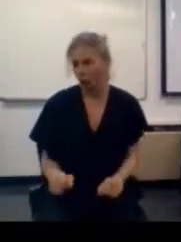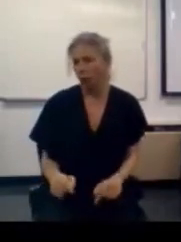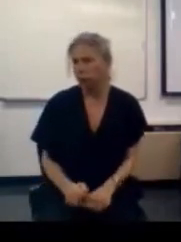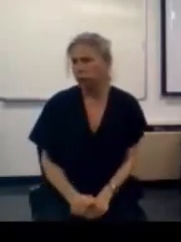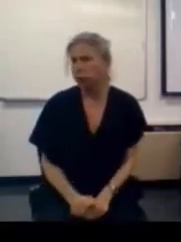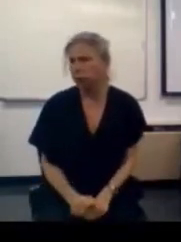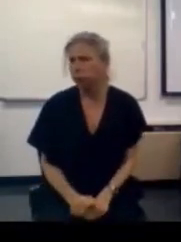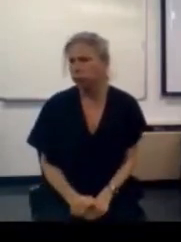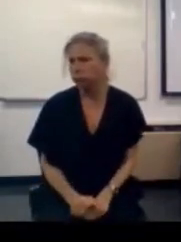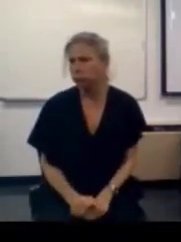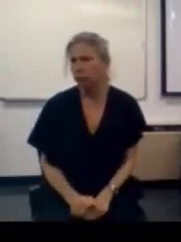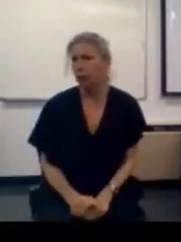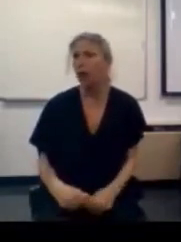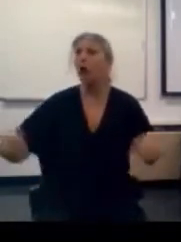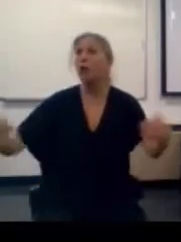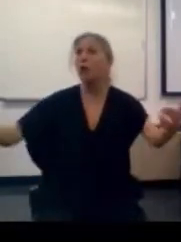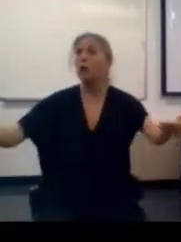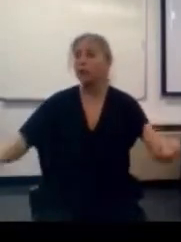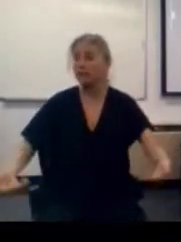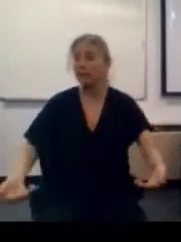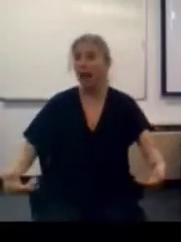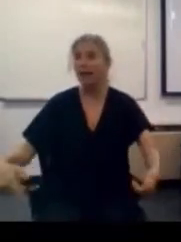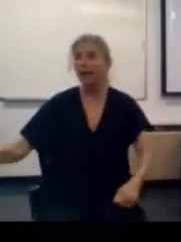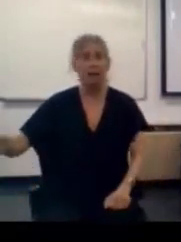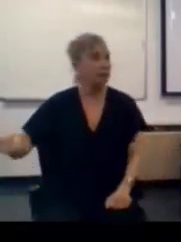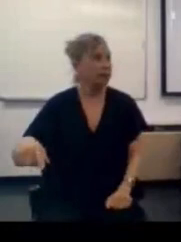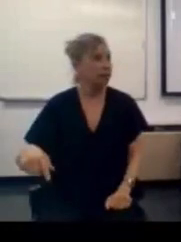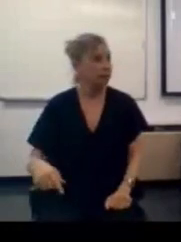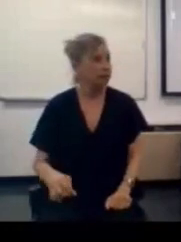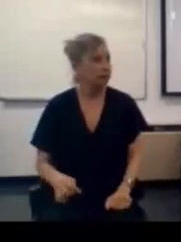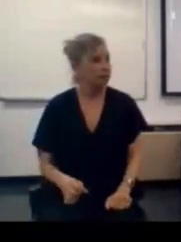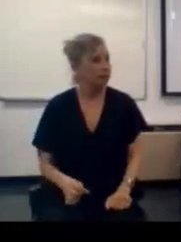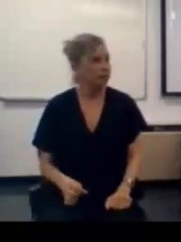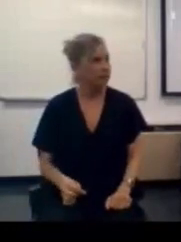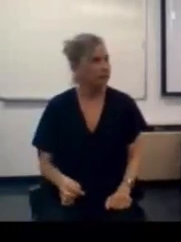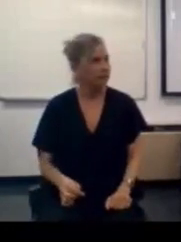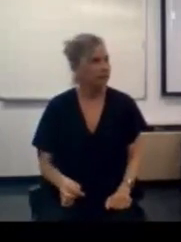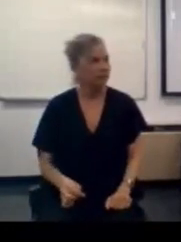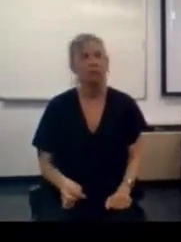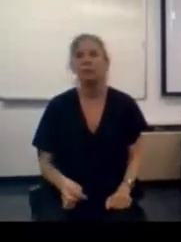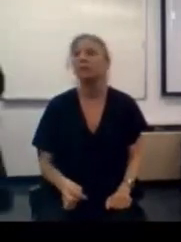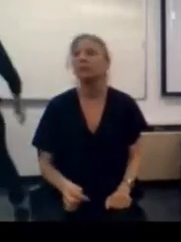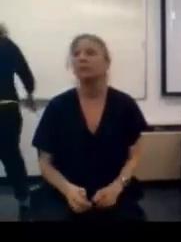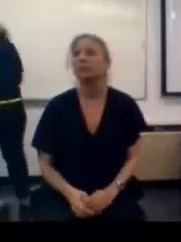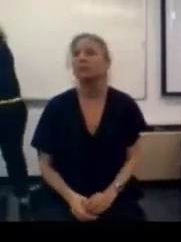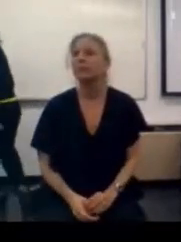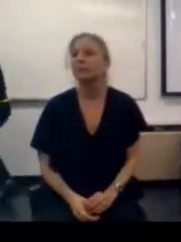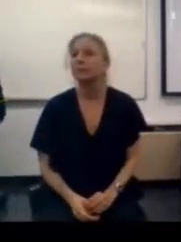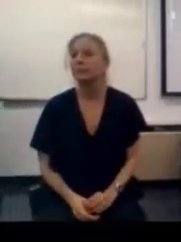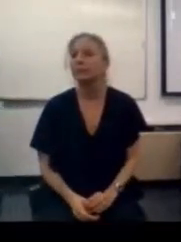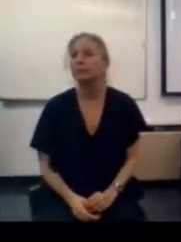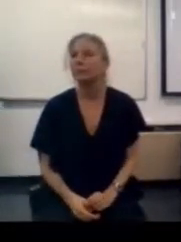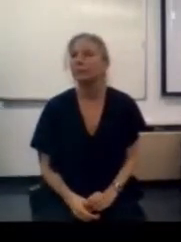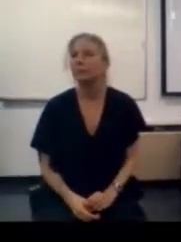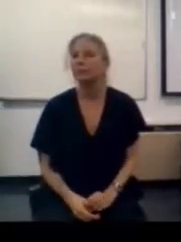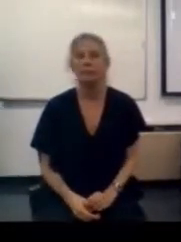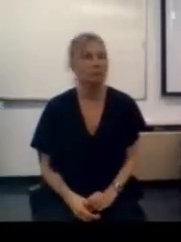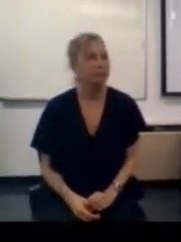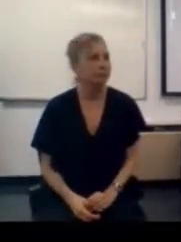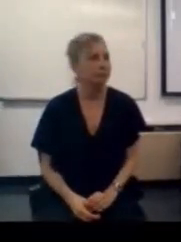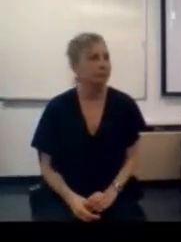because we want to invite all of you to our upcoming